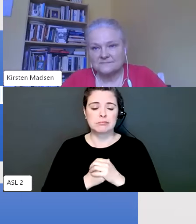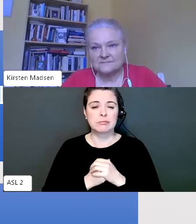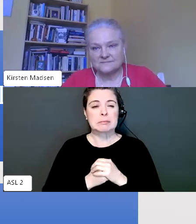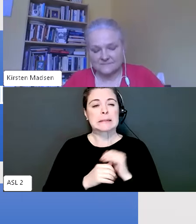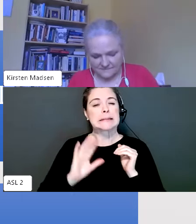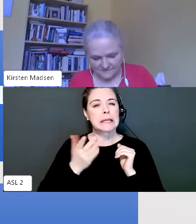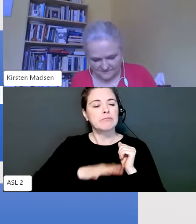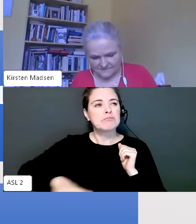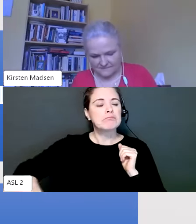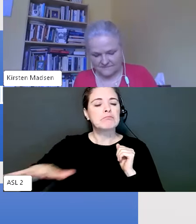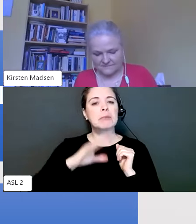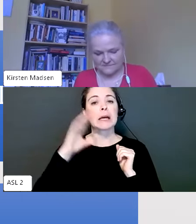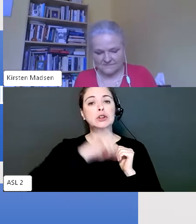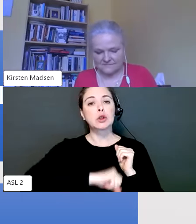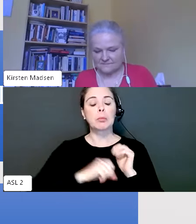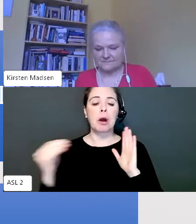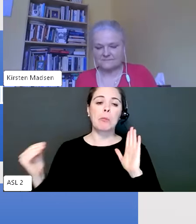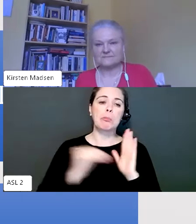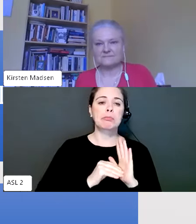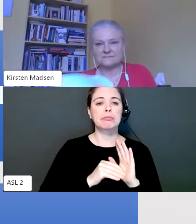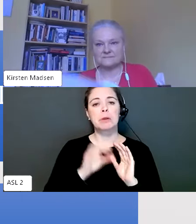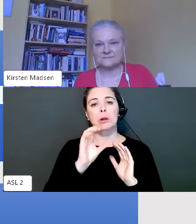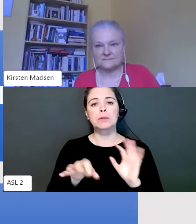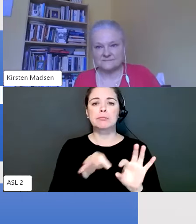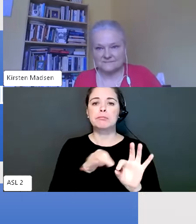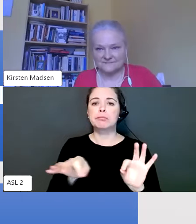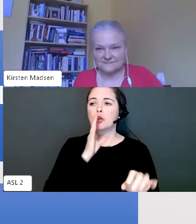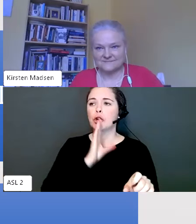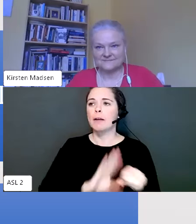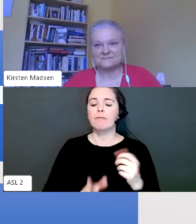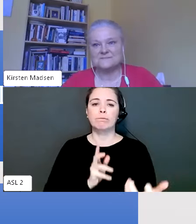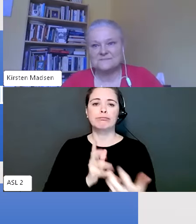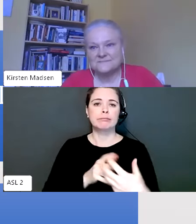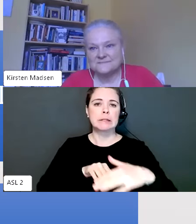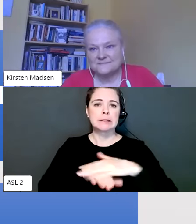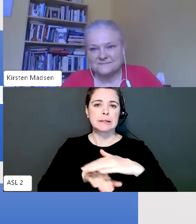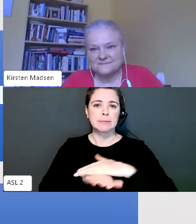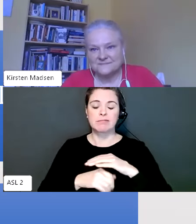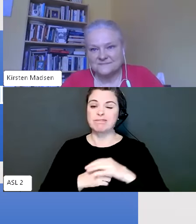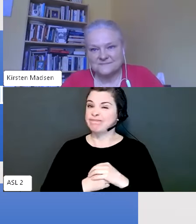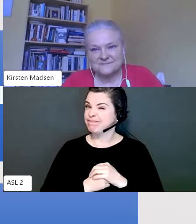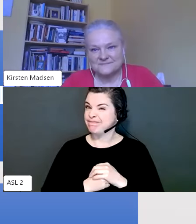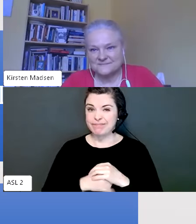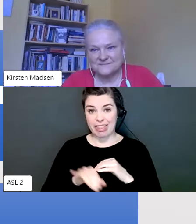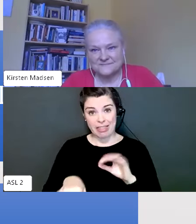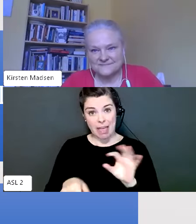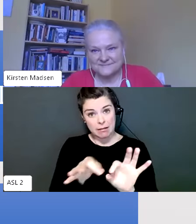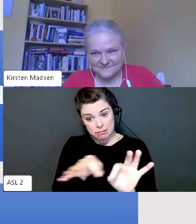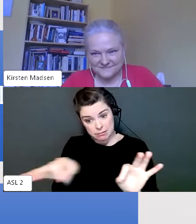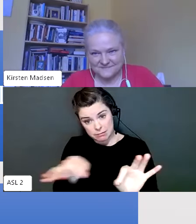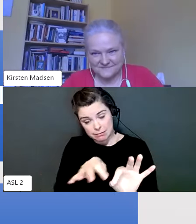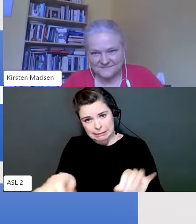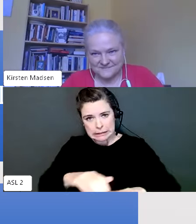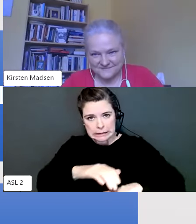it's not written in ASL, it's written in English. And oftentimes they don't speak English, they